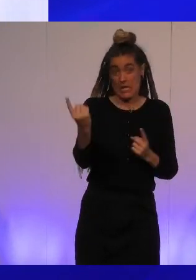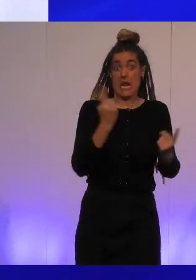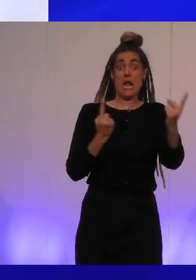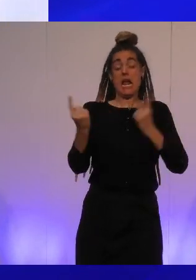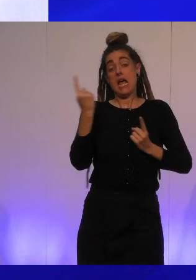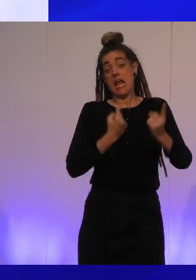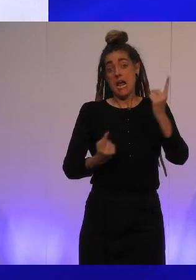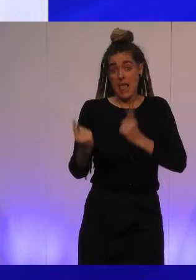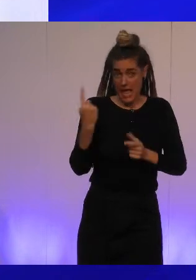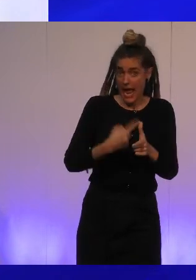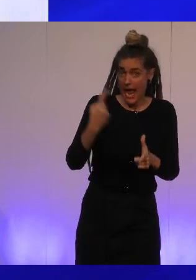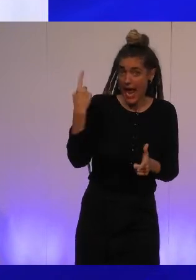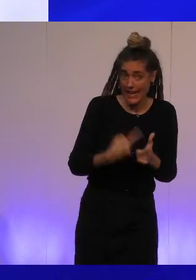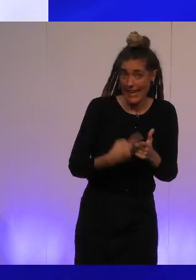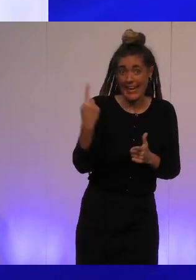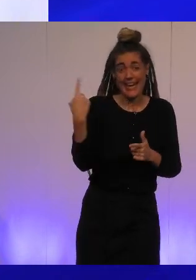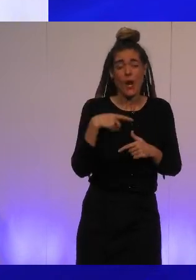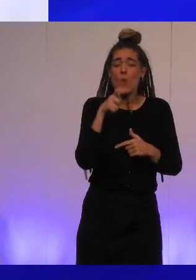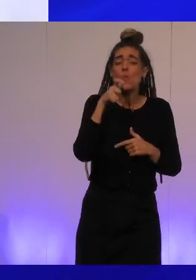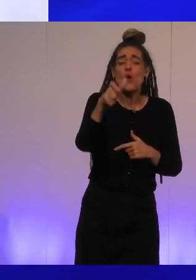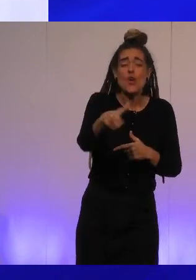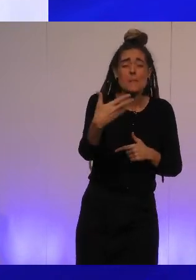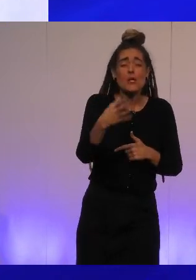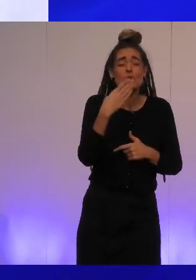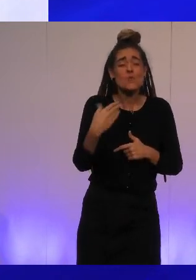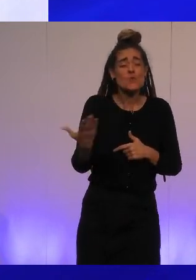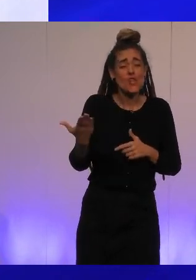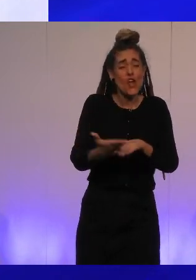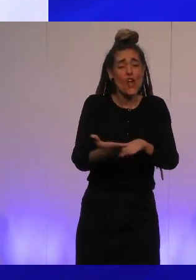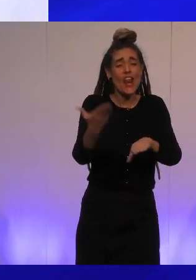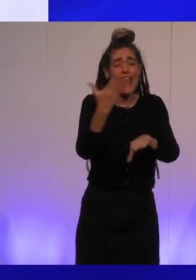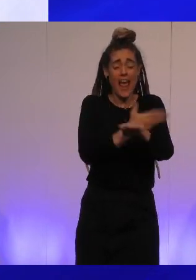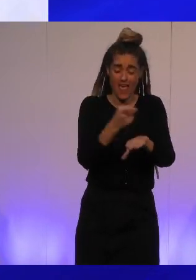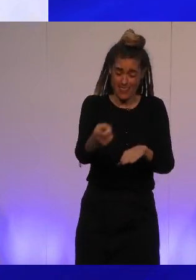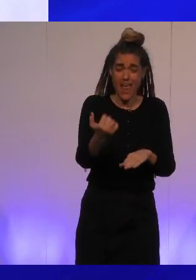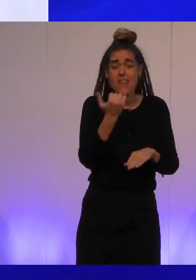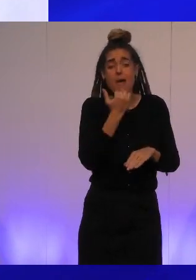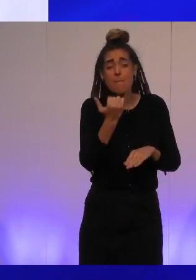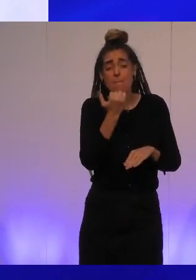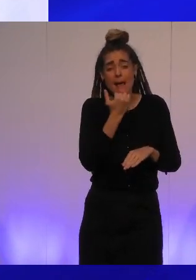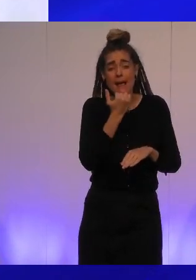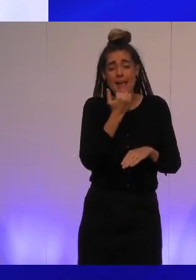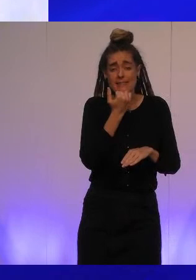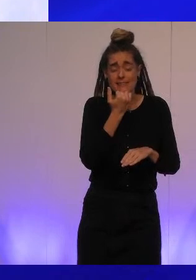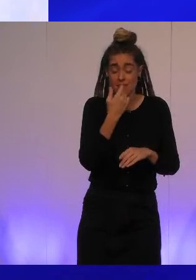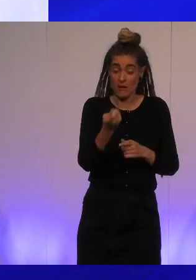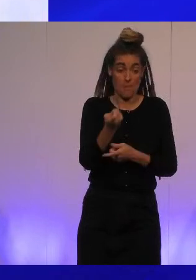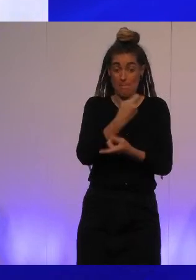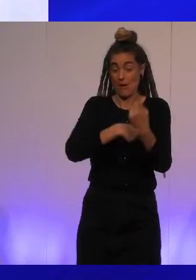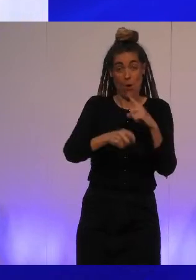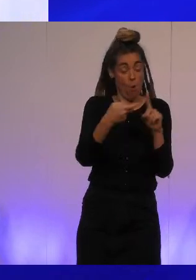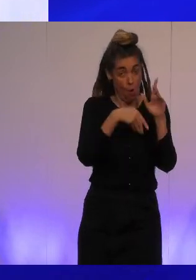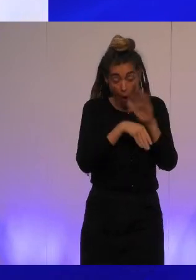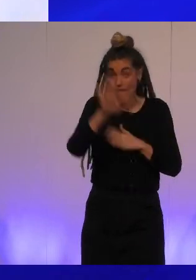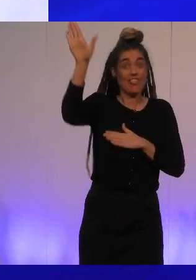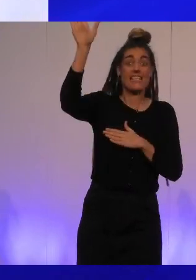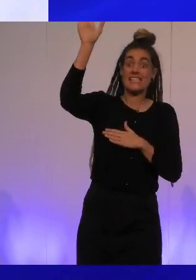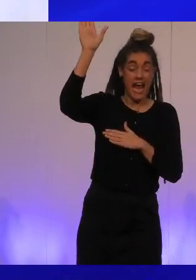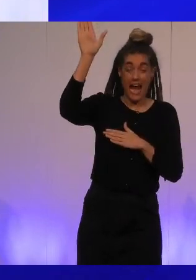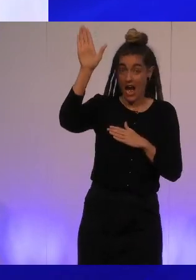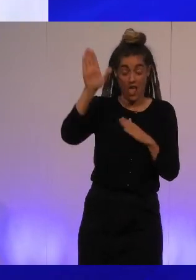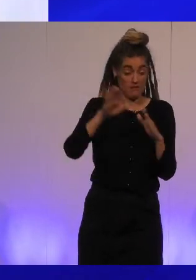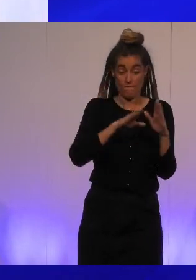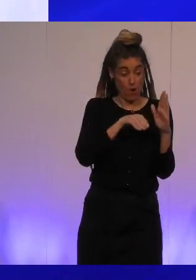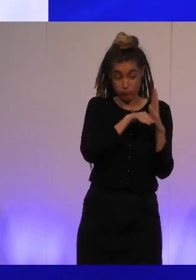That unprecedented word I used earlier, we've seen those numbers completely go off the scale at certain times